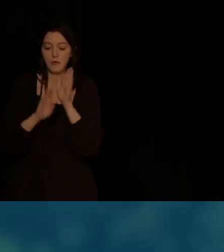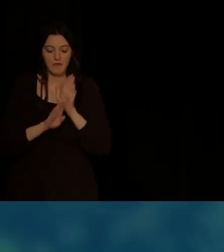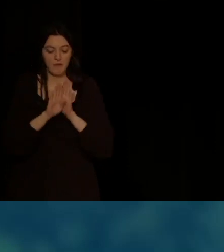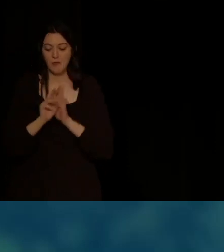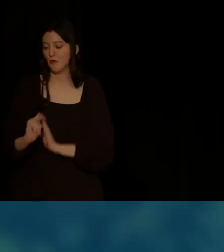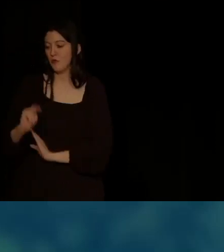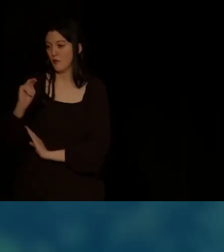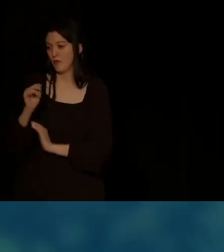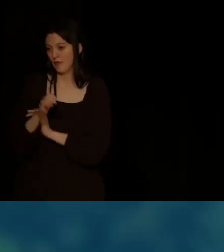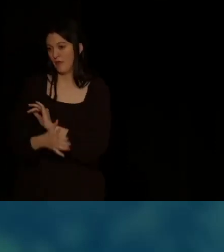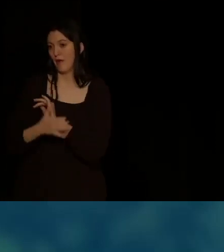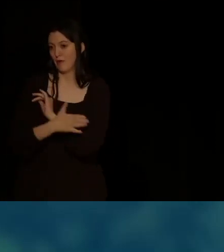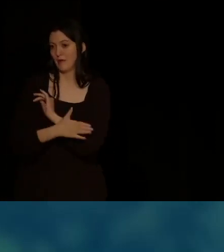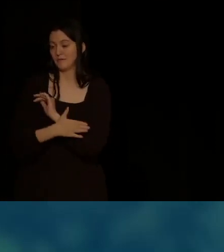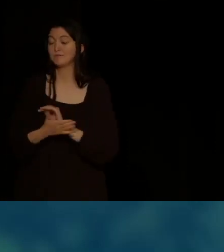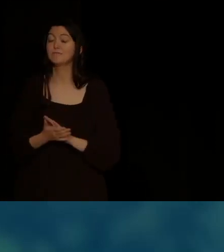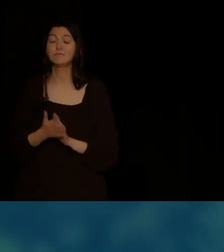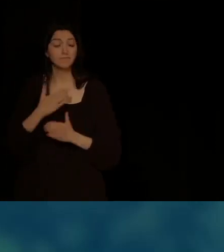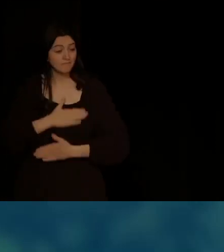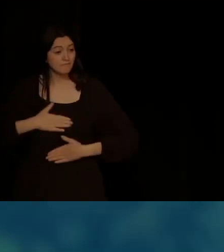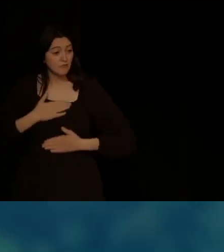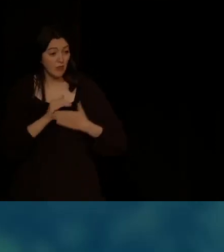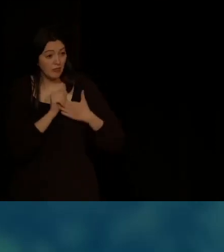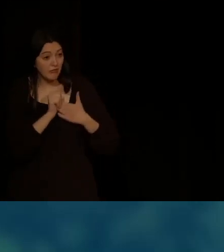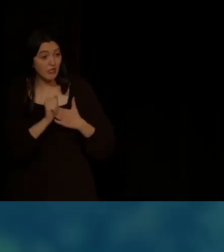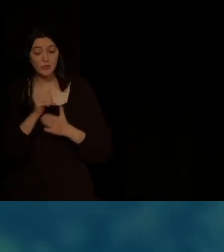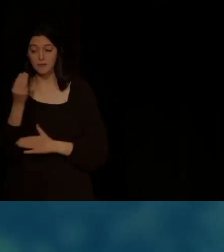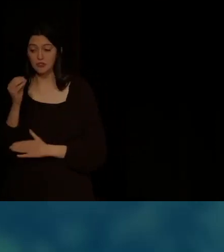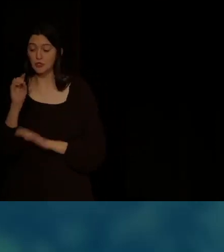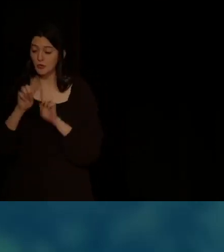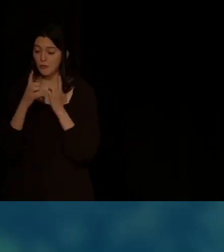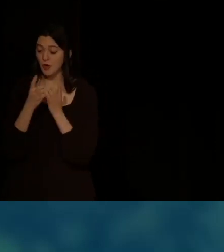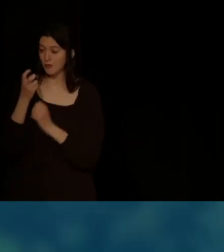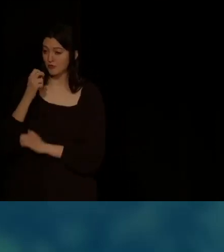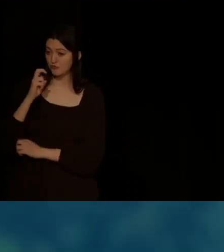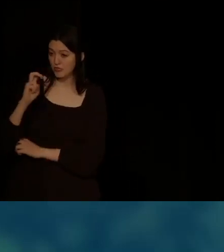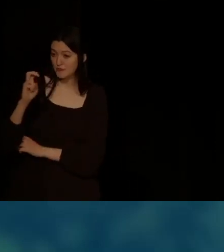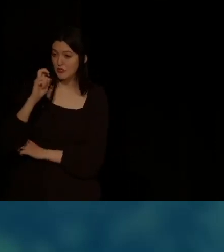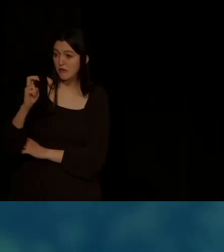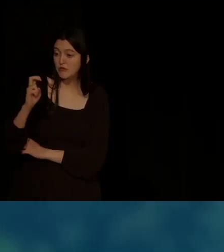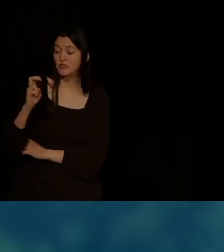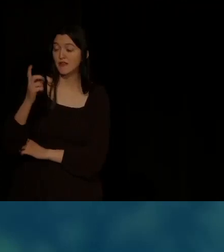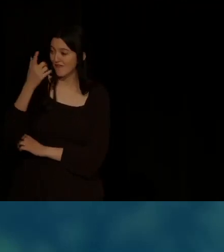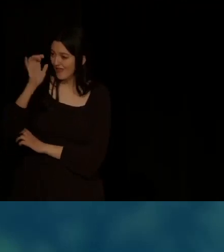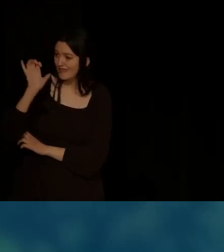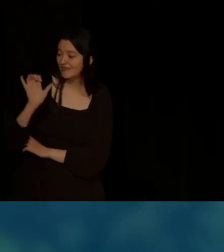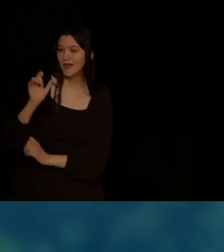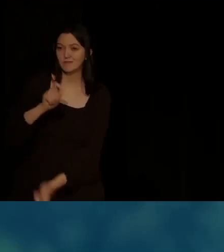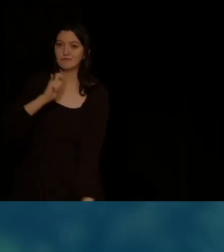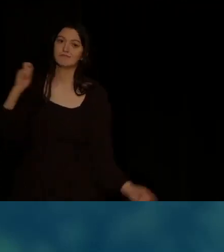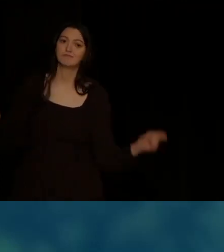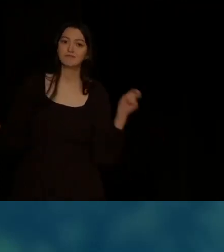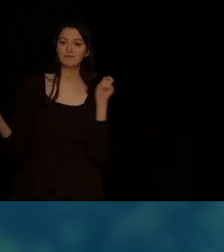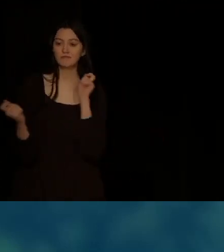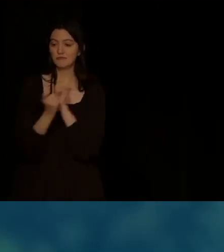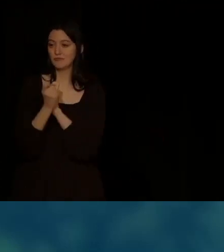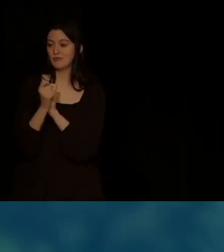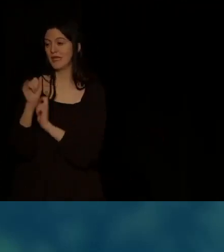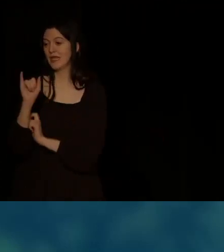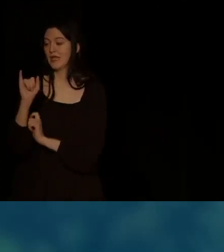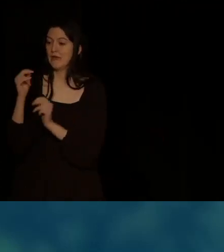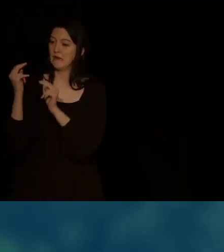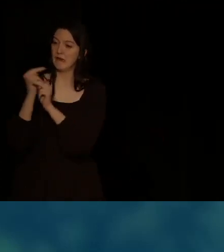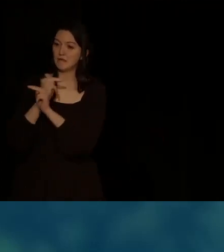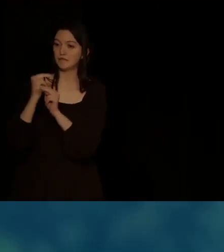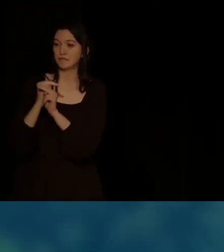County. I appreciate the leadership of the Missouri Department of Transportation on that transformative interstate project, and I'm glad